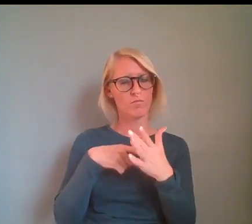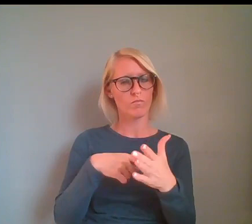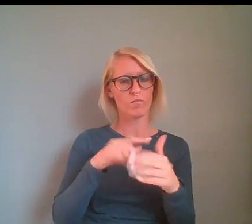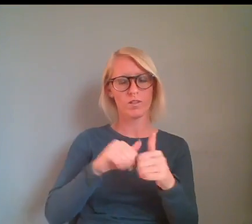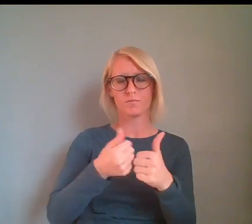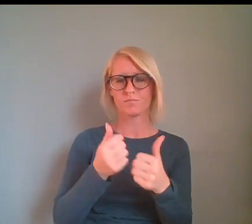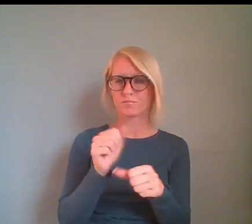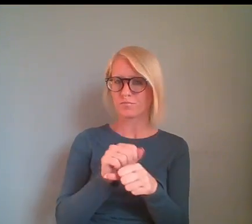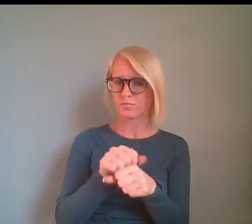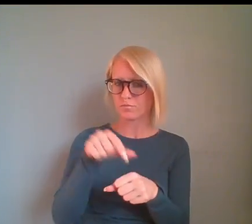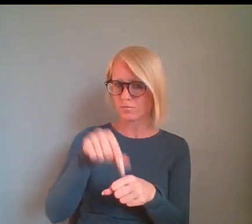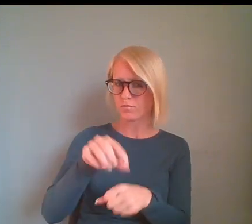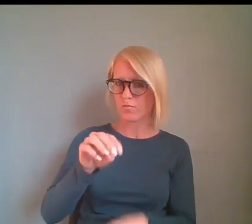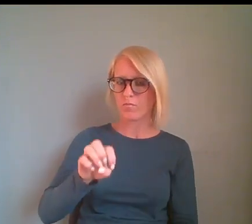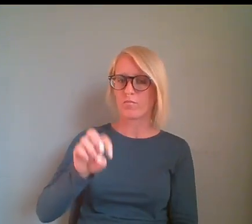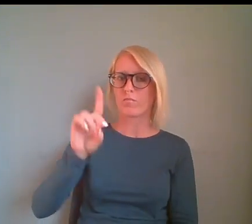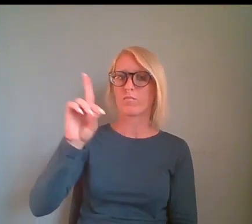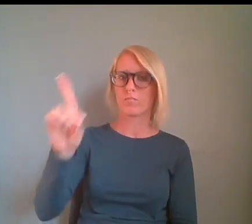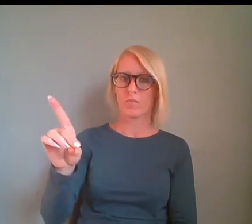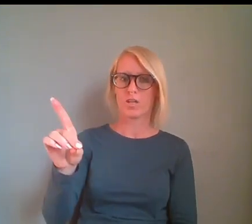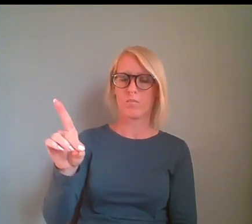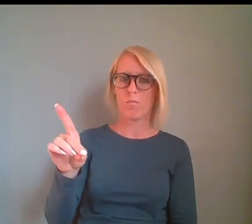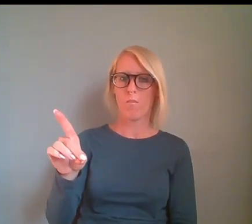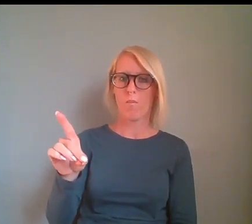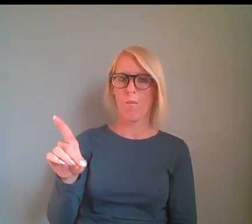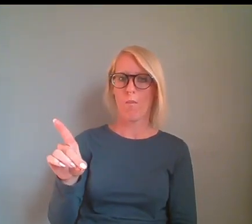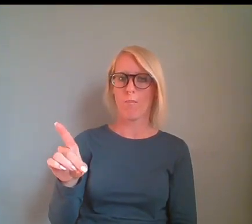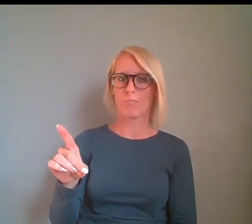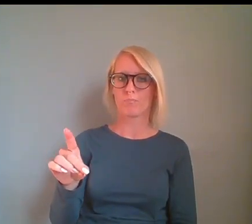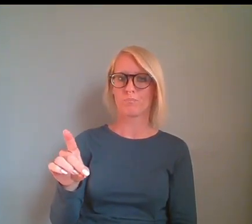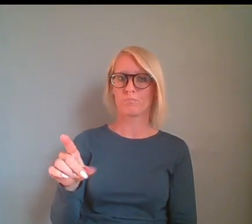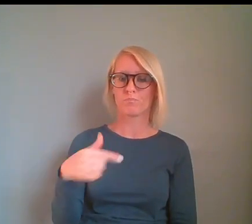I'm going to put on an apron.